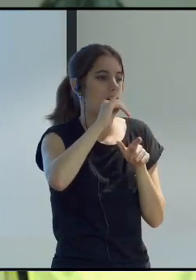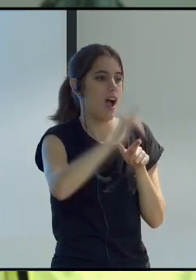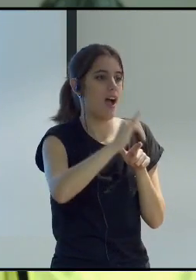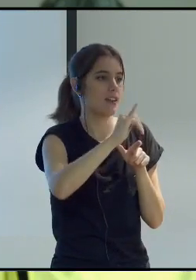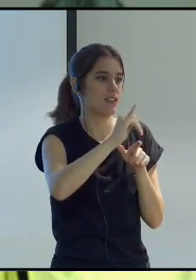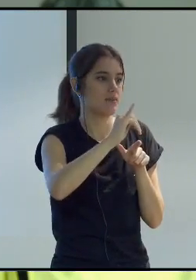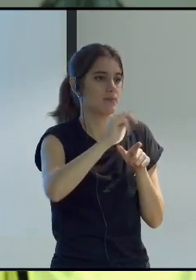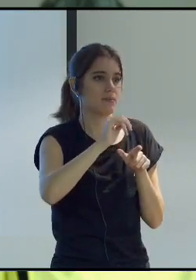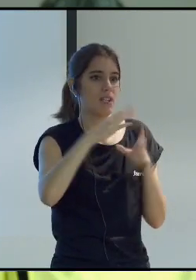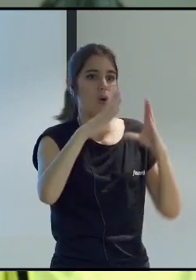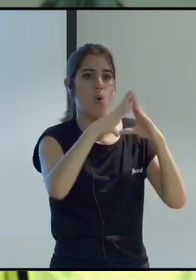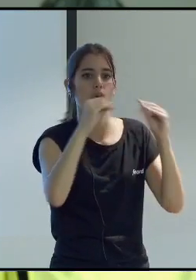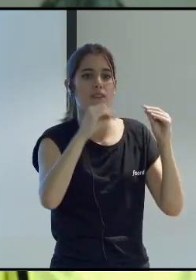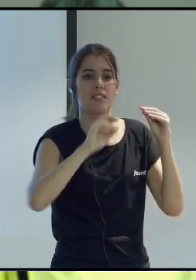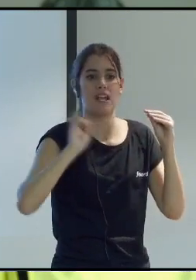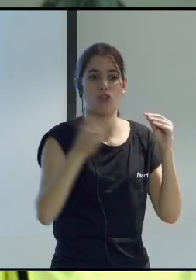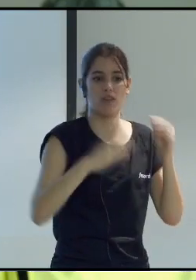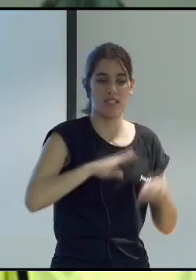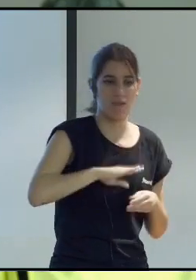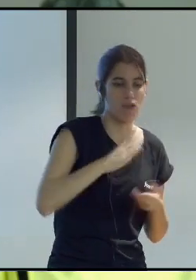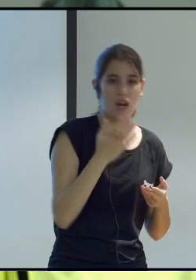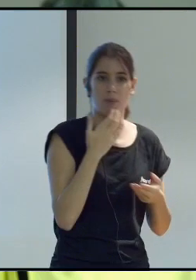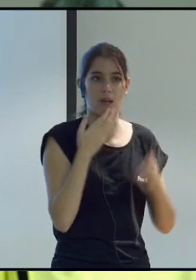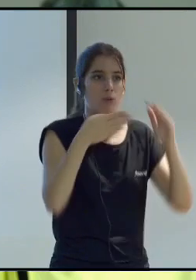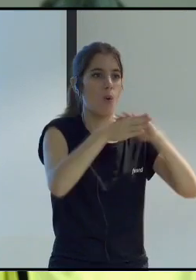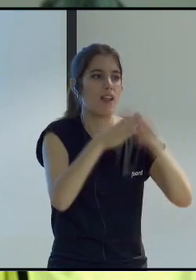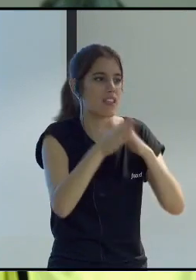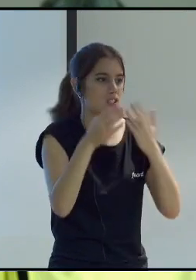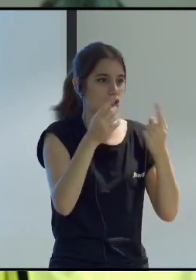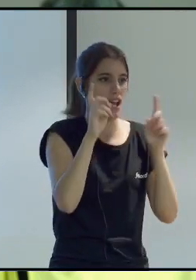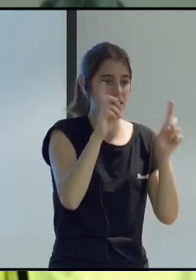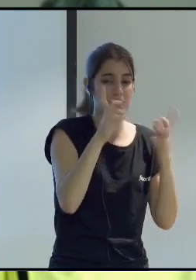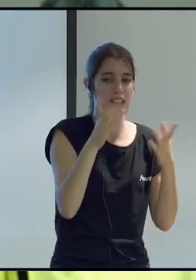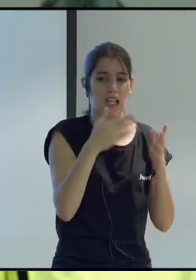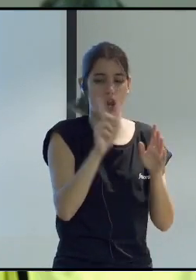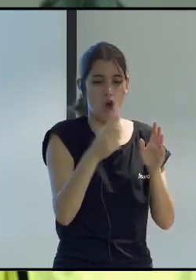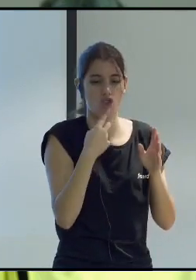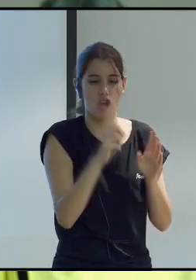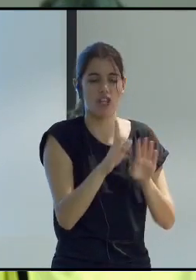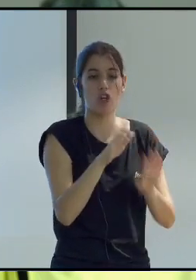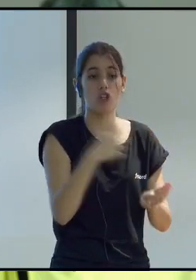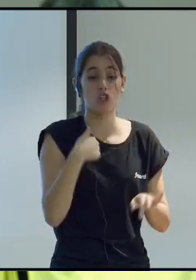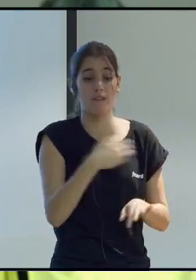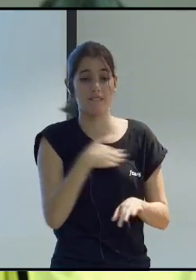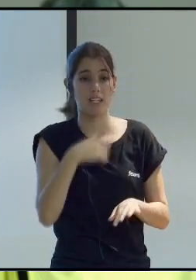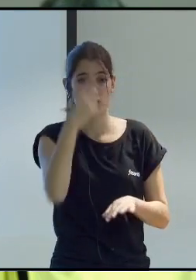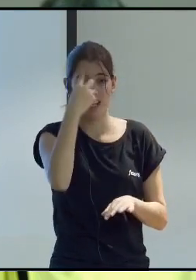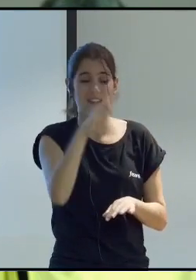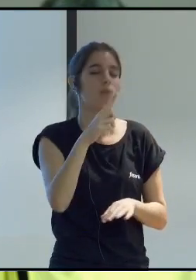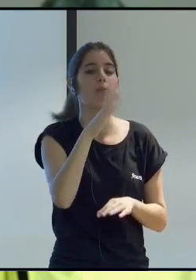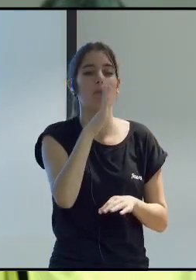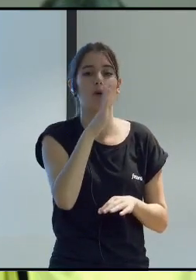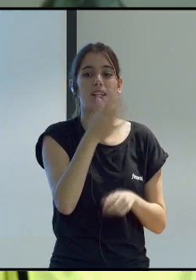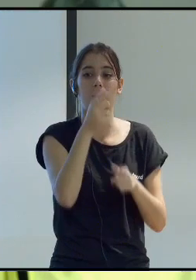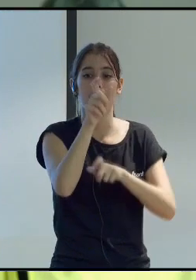to education. We want really this great data. We know how many people, how, why they are not there, why are still working in